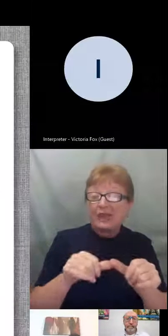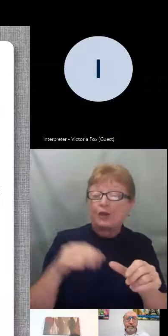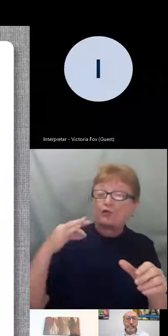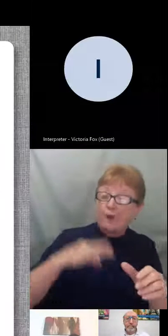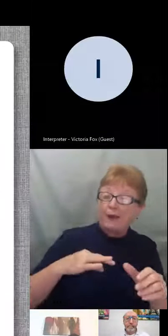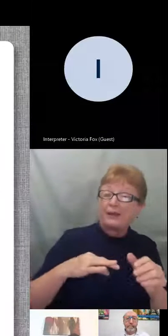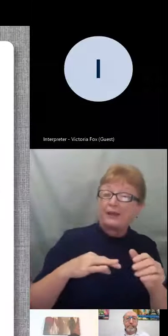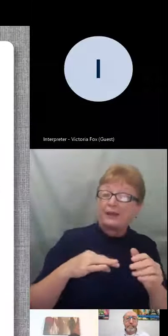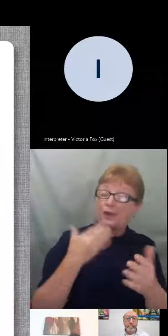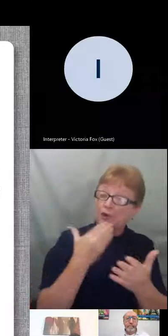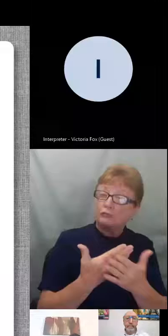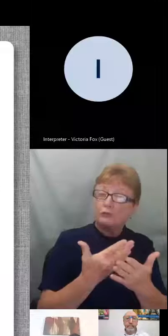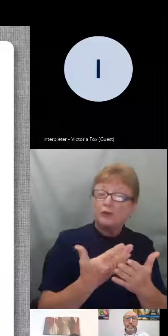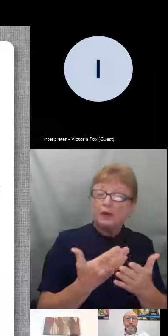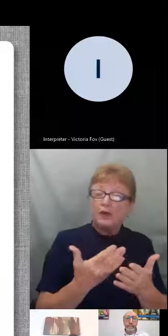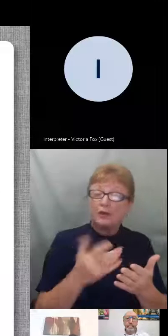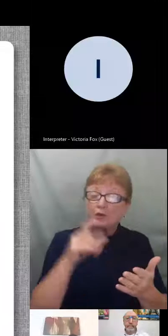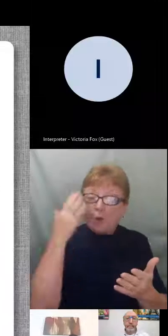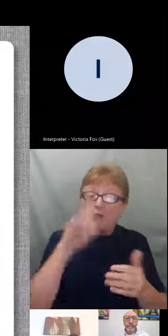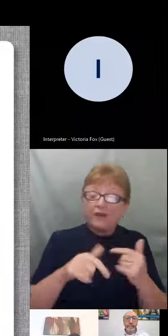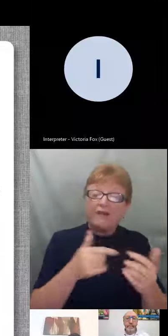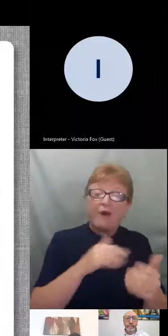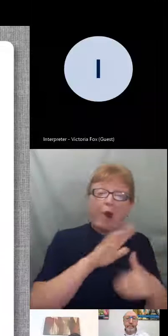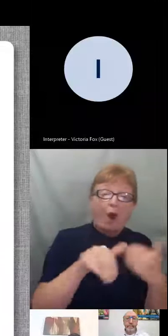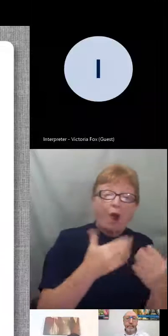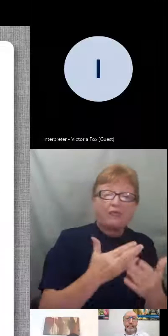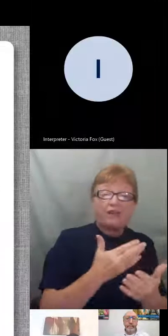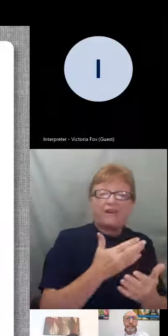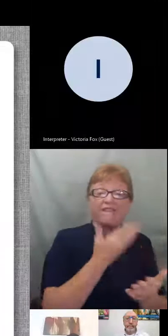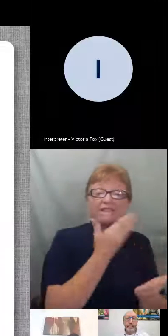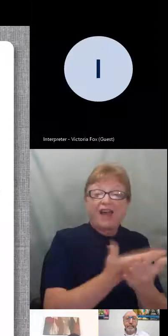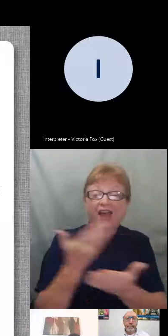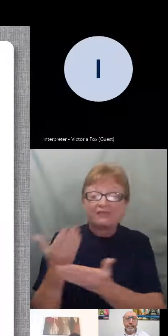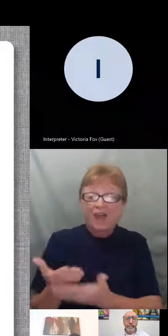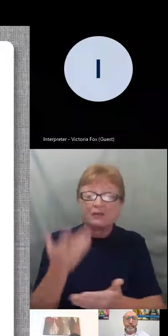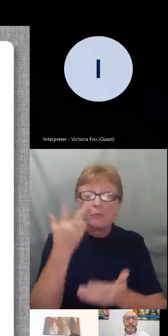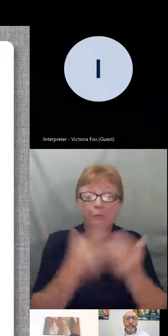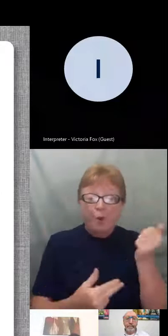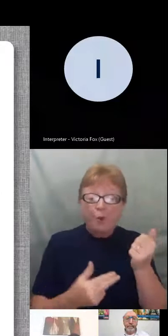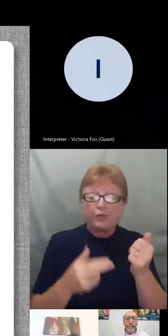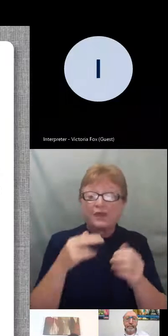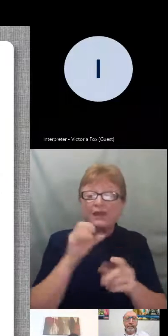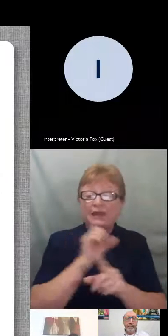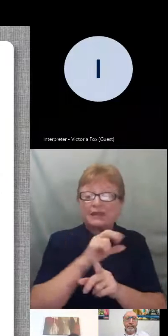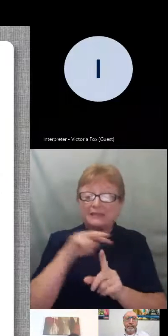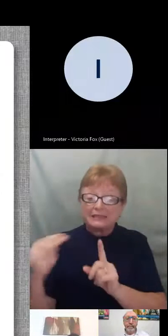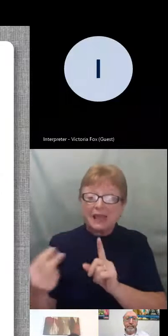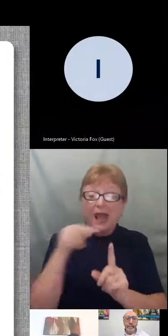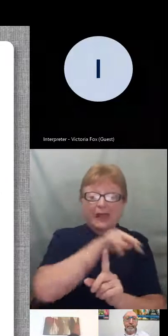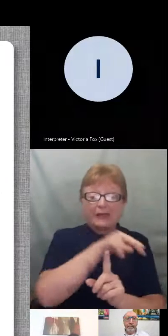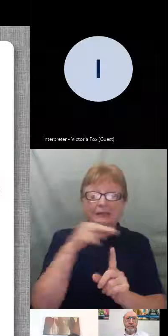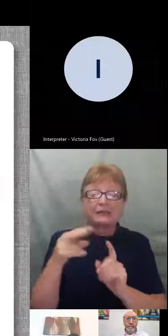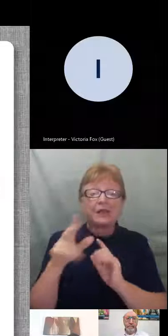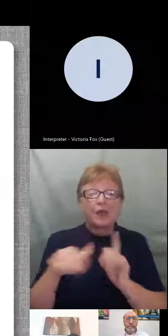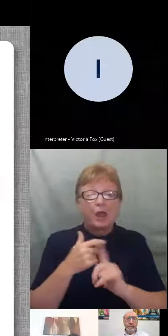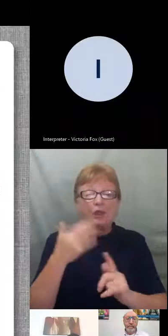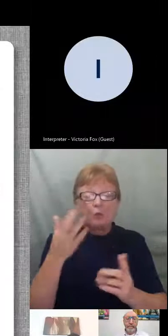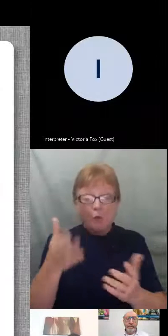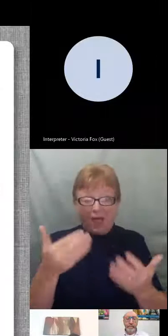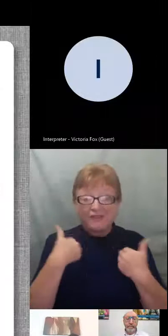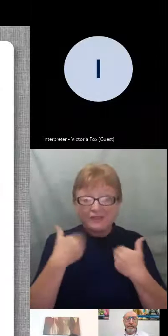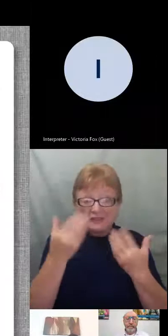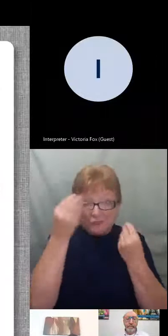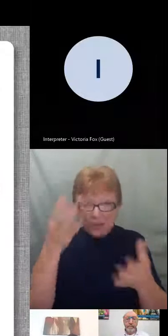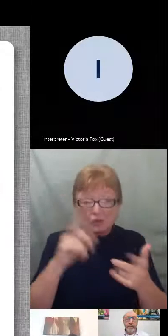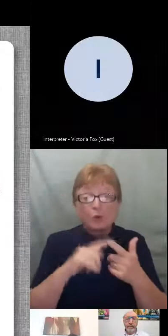all the facts on both sides of any issue. Having this information at your fingertips